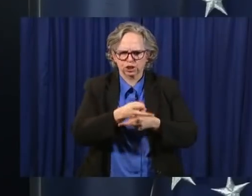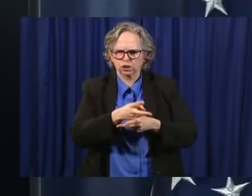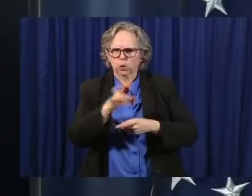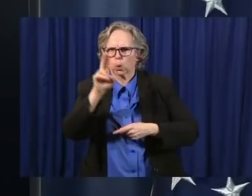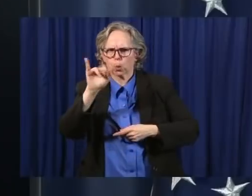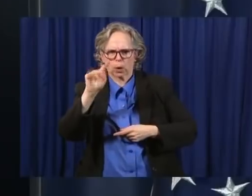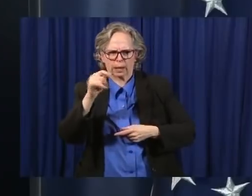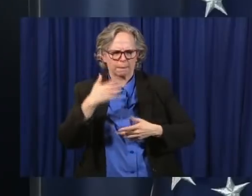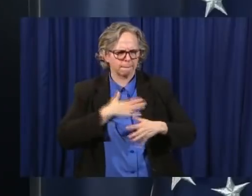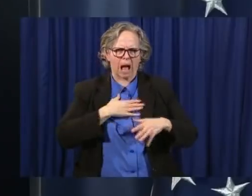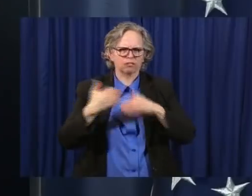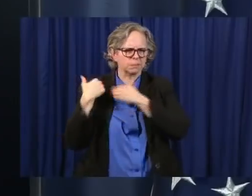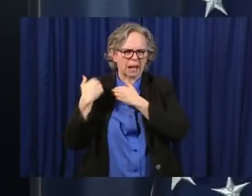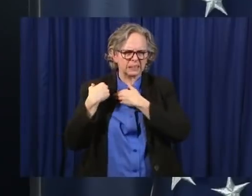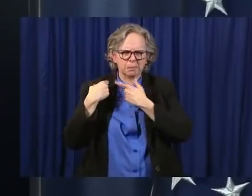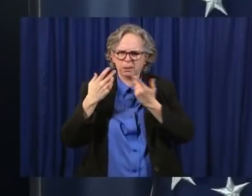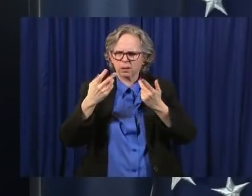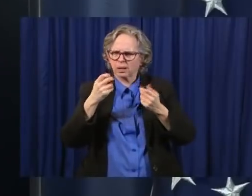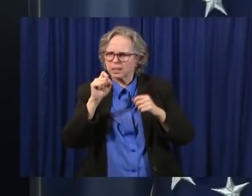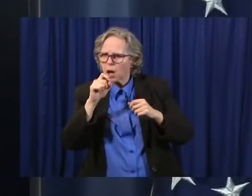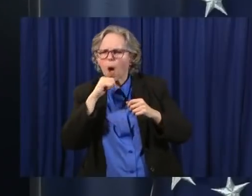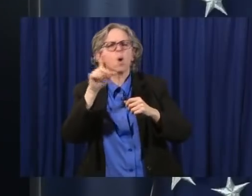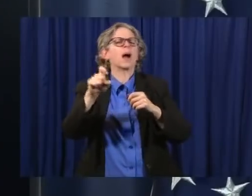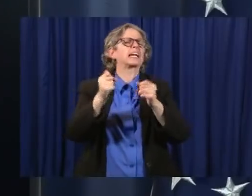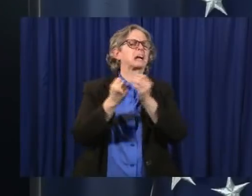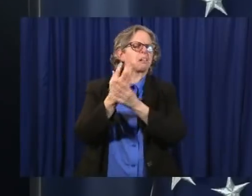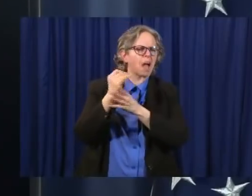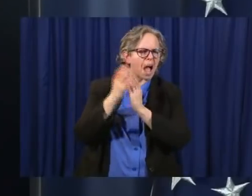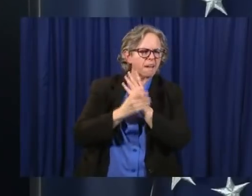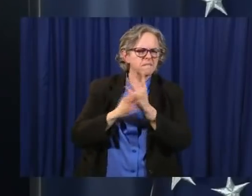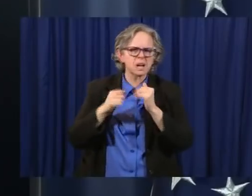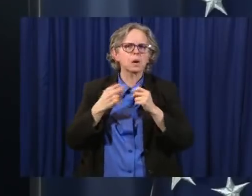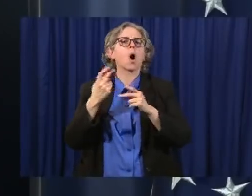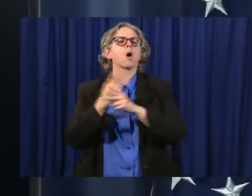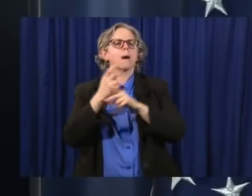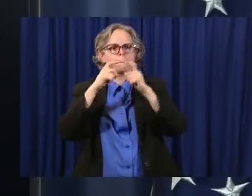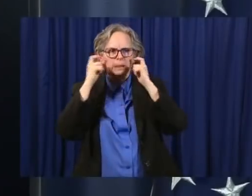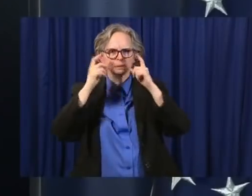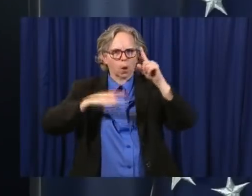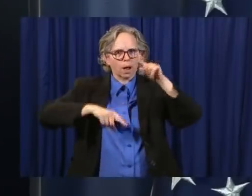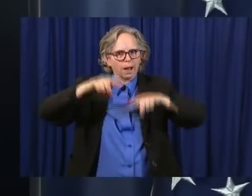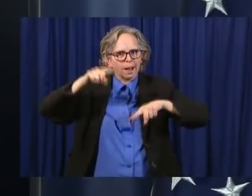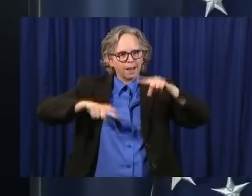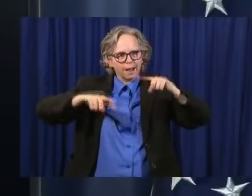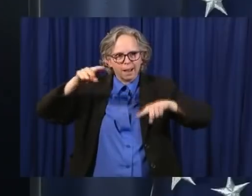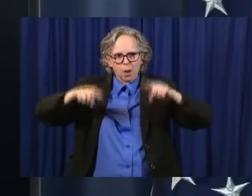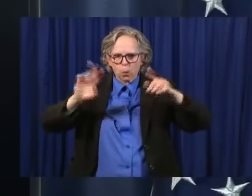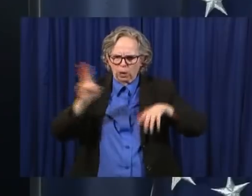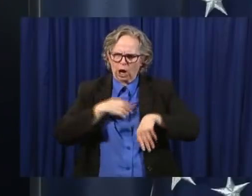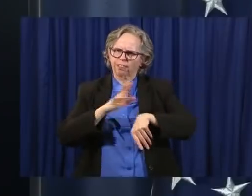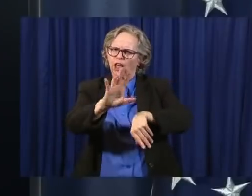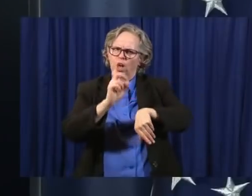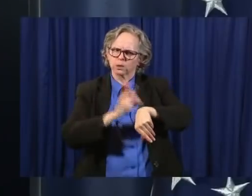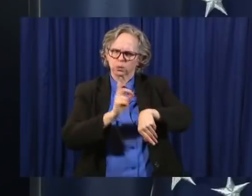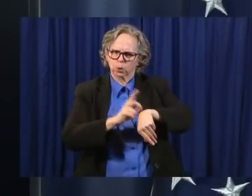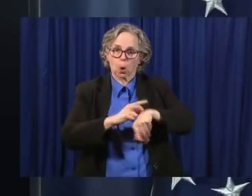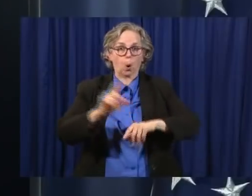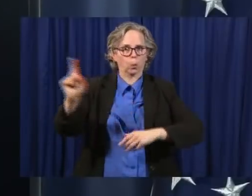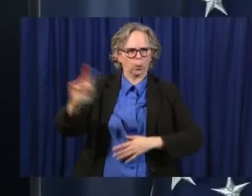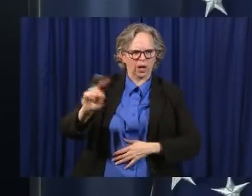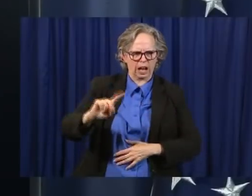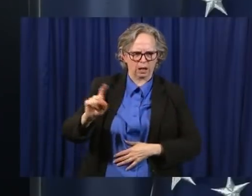would need gloves and a surgical mask. So it all varies according to what you're doing and where you're doing it, and it's in a